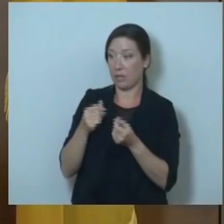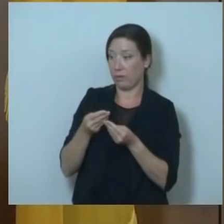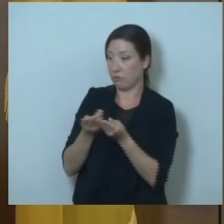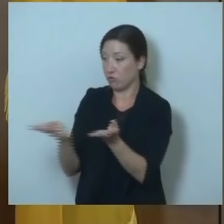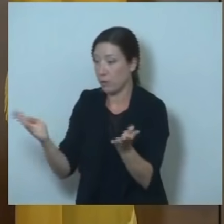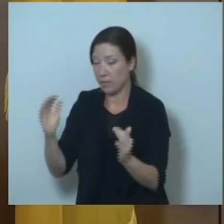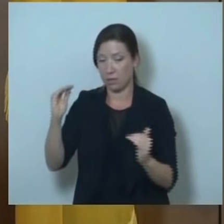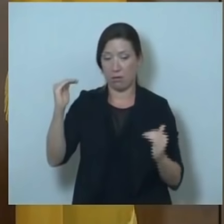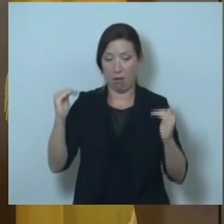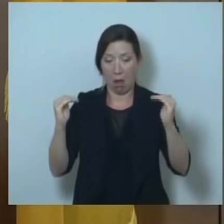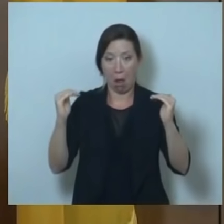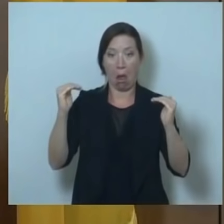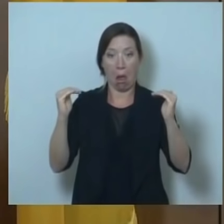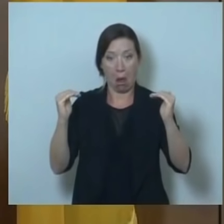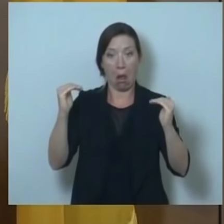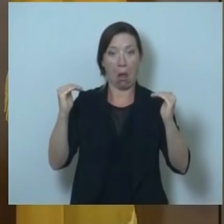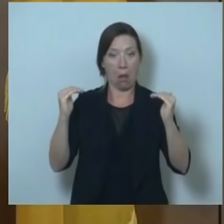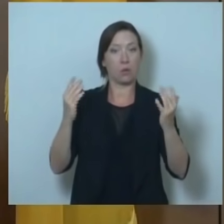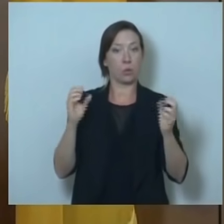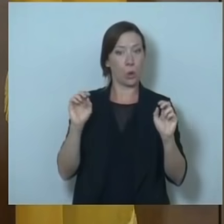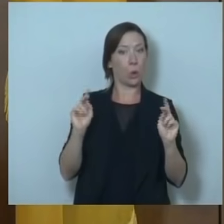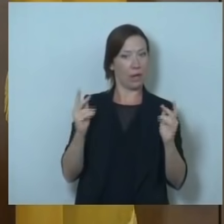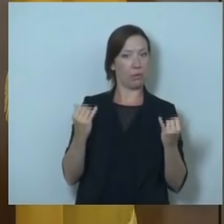that shifts, then